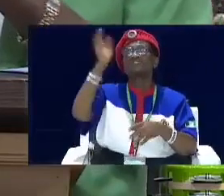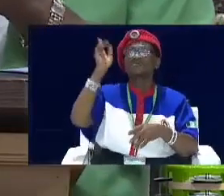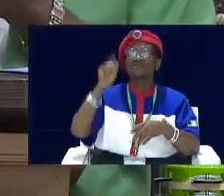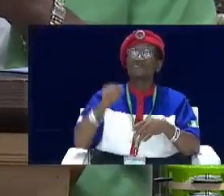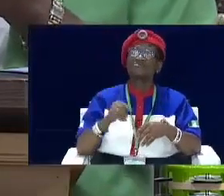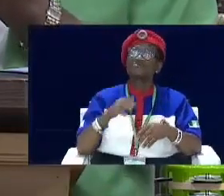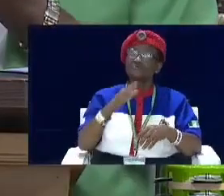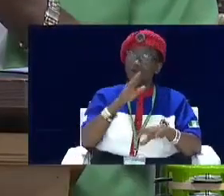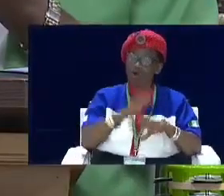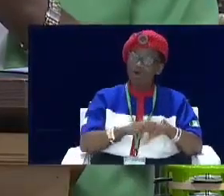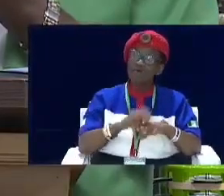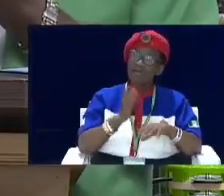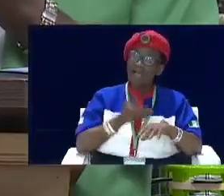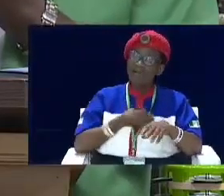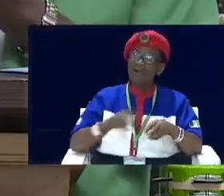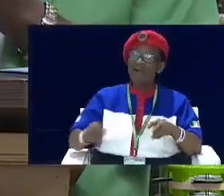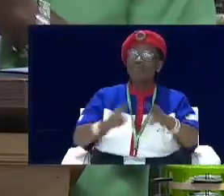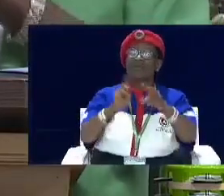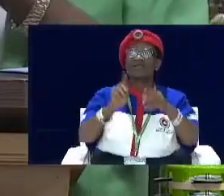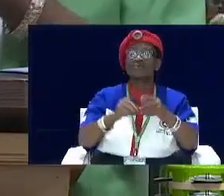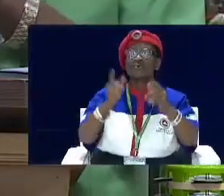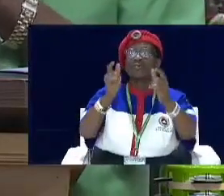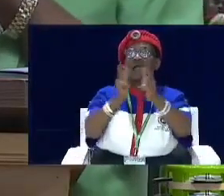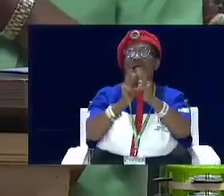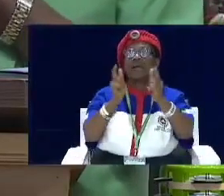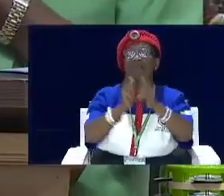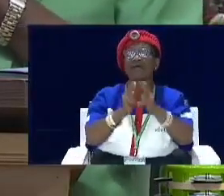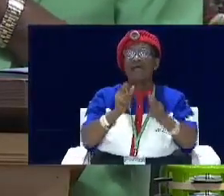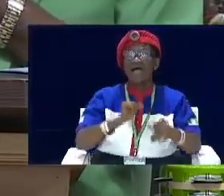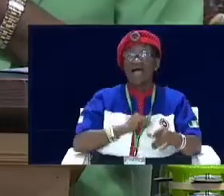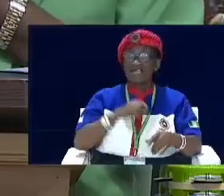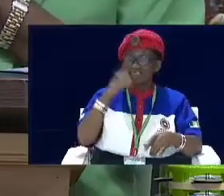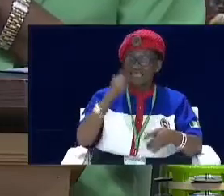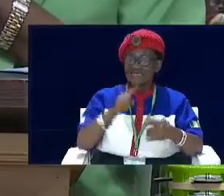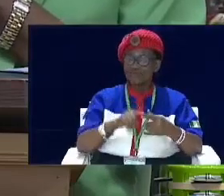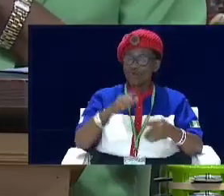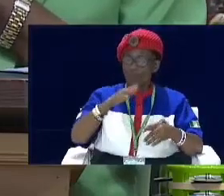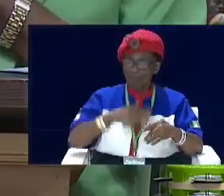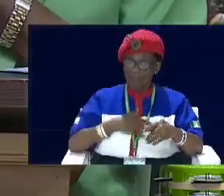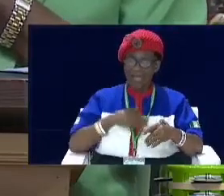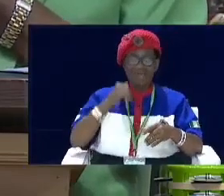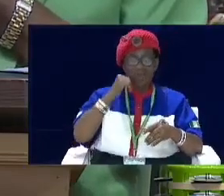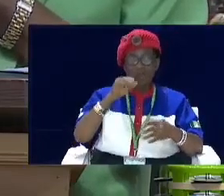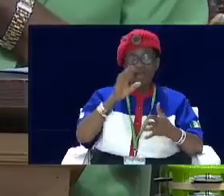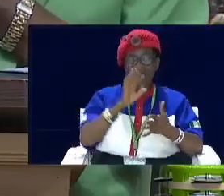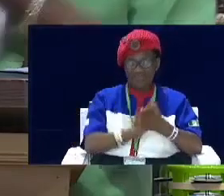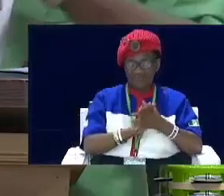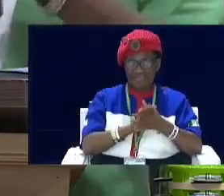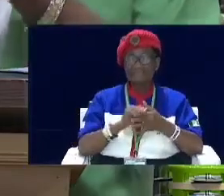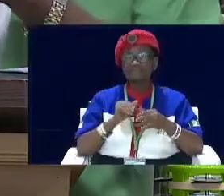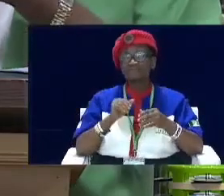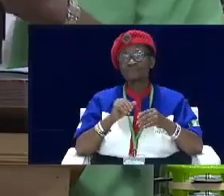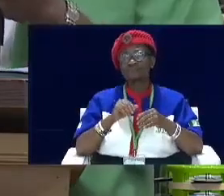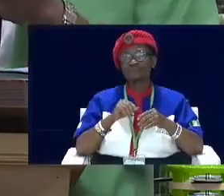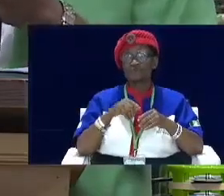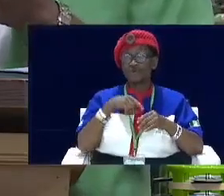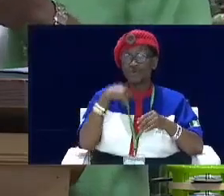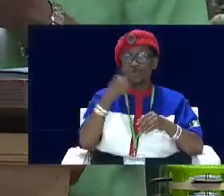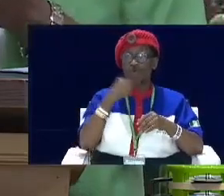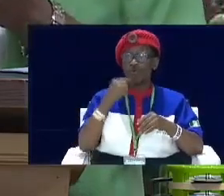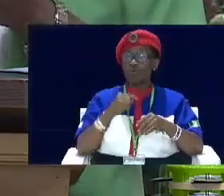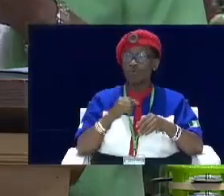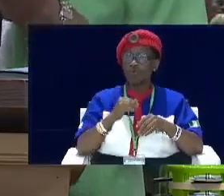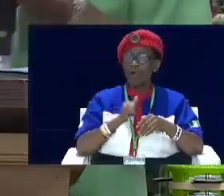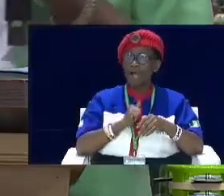car. Nígbà tí a ń padà lọ sínú mọ́tò. I said to my wife. Mo sọ fún ìyàwó mi. Who am I? Ta ni mo